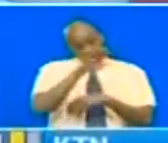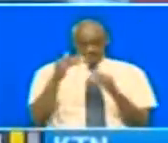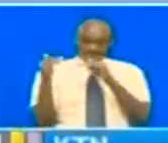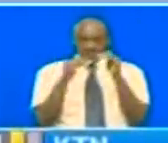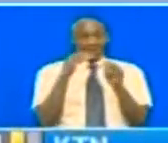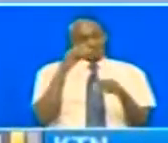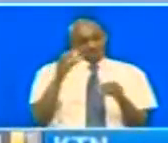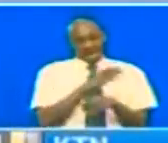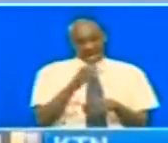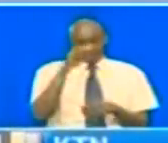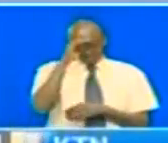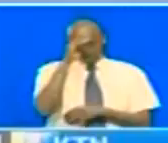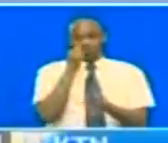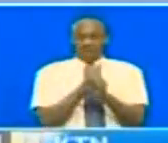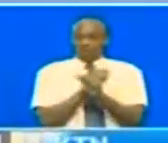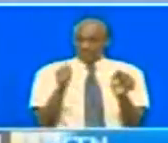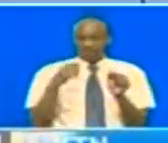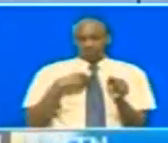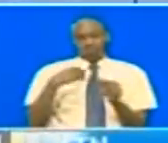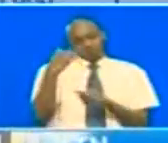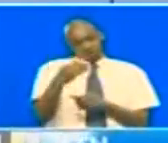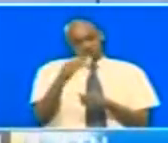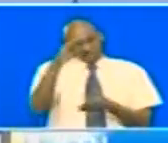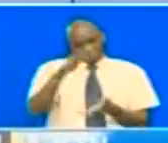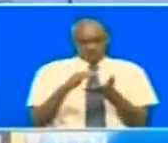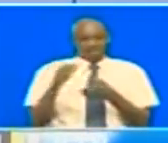with a view to controlling alcohol sales.